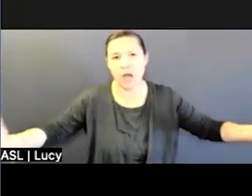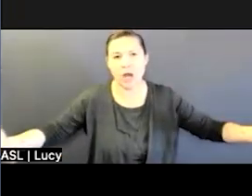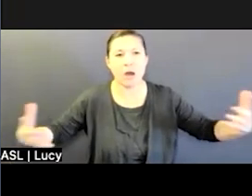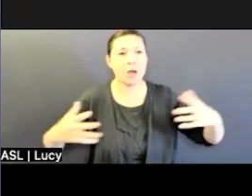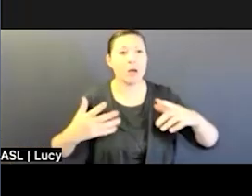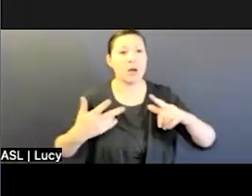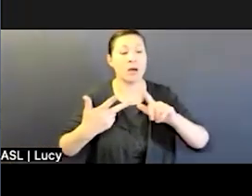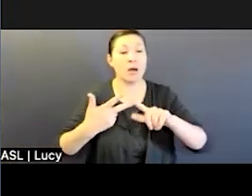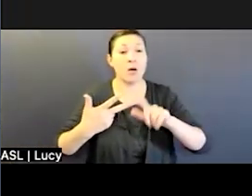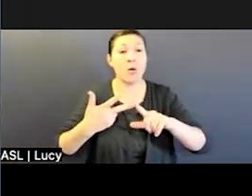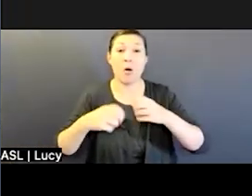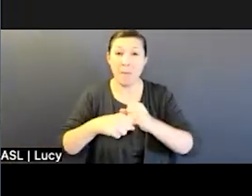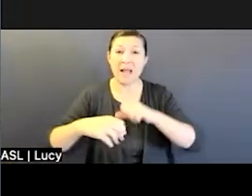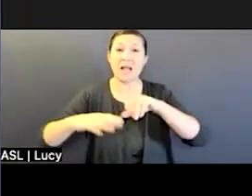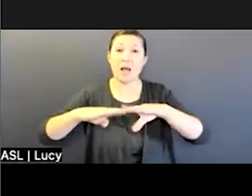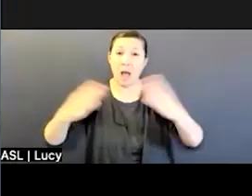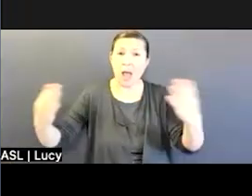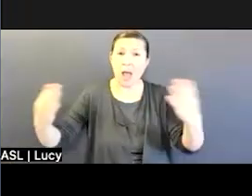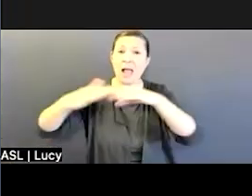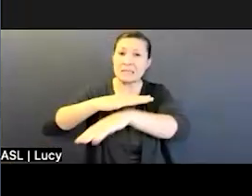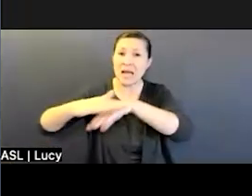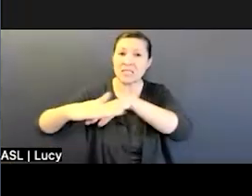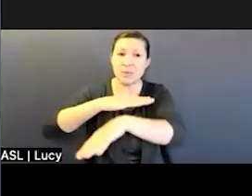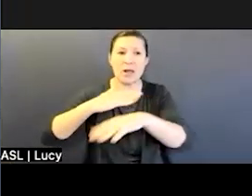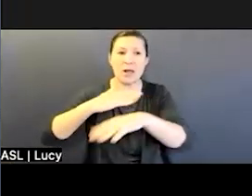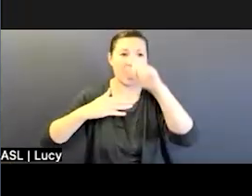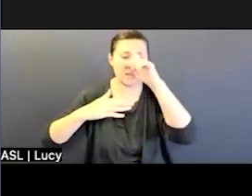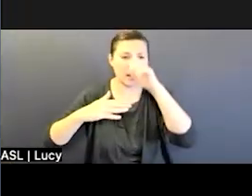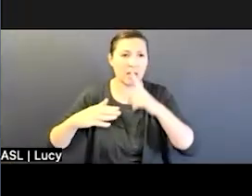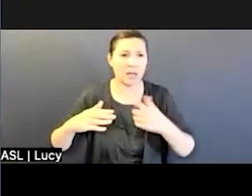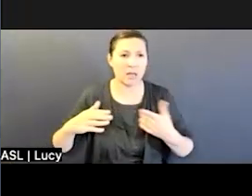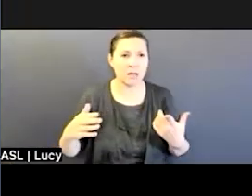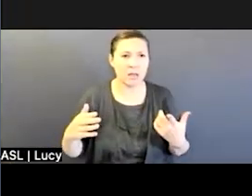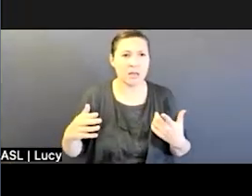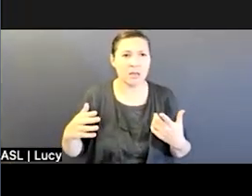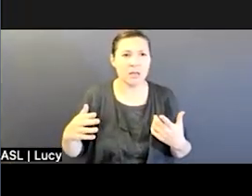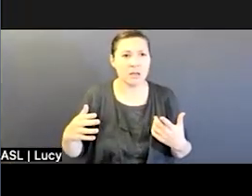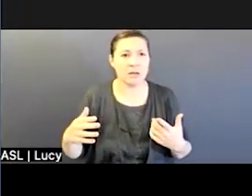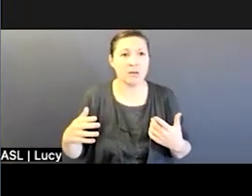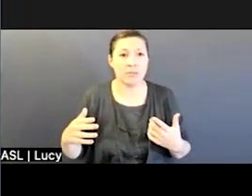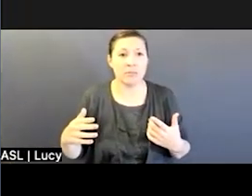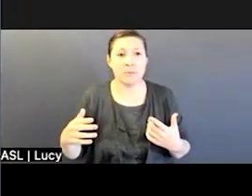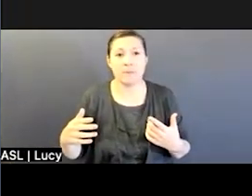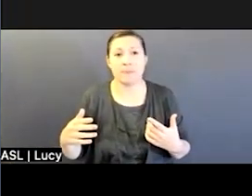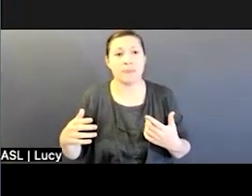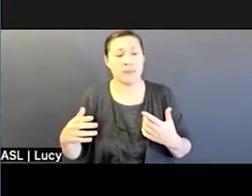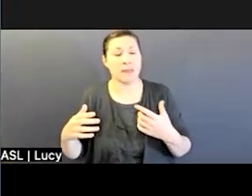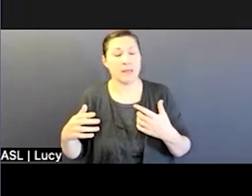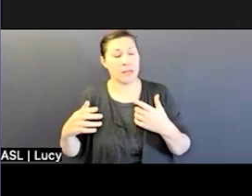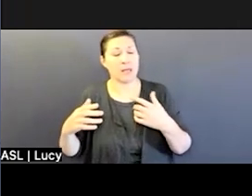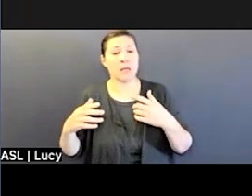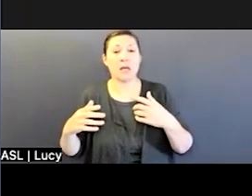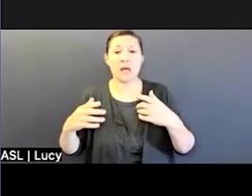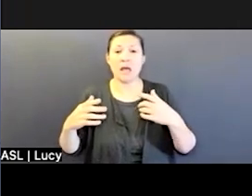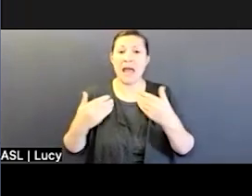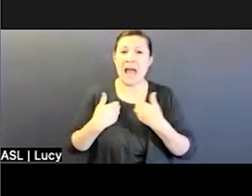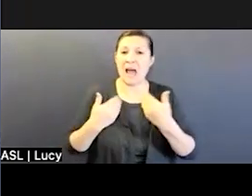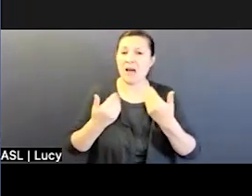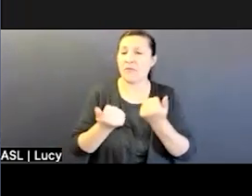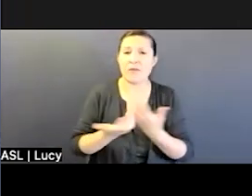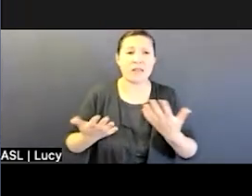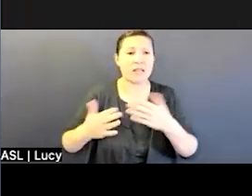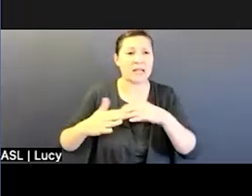where we're really trying to move as a society, and we're really only at the very beginning. But to have things accessible to